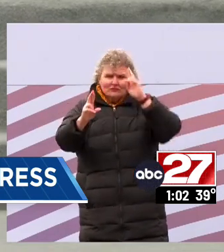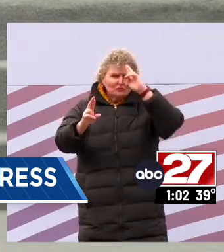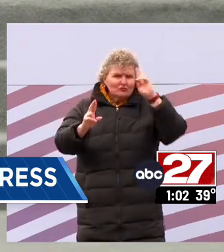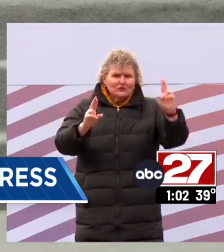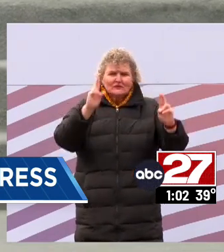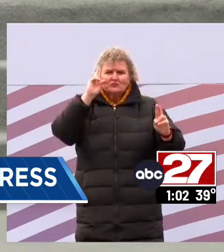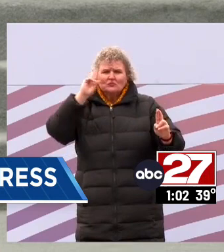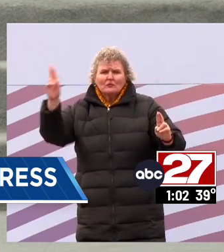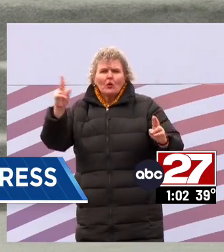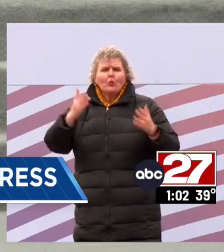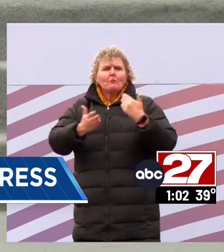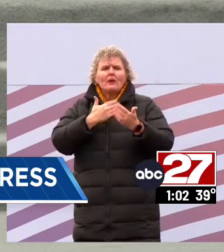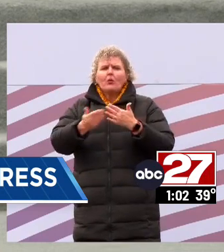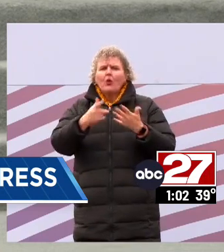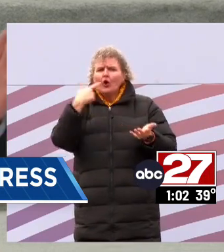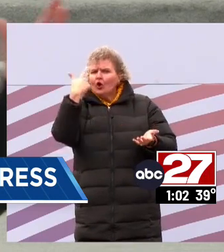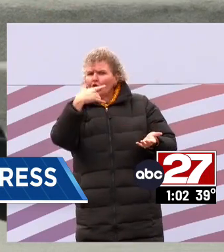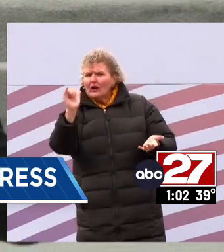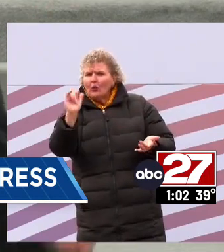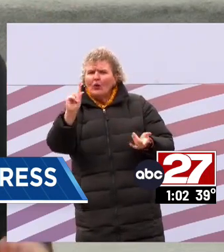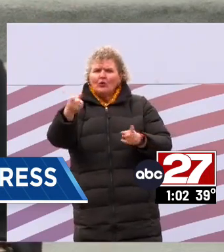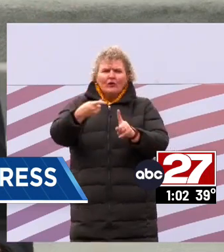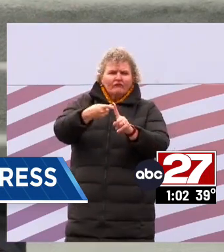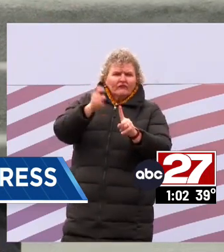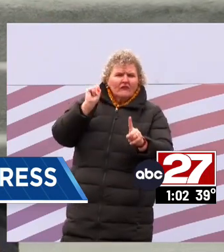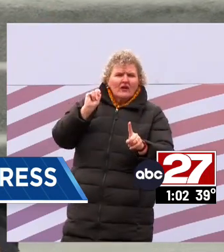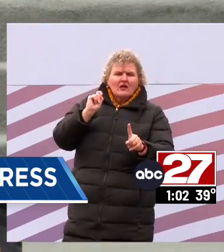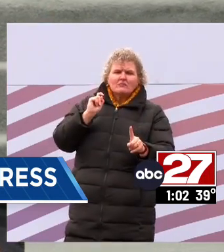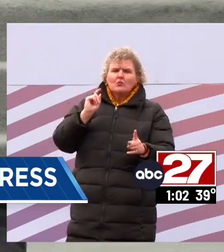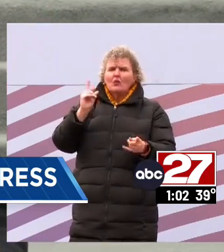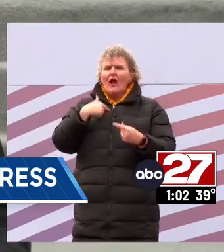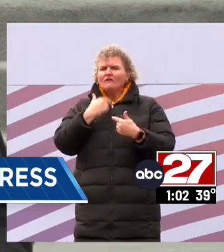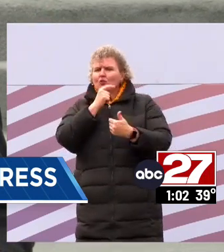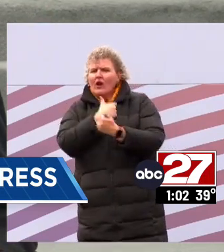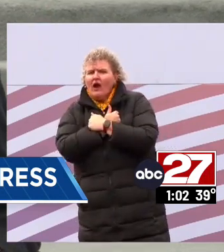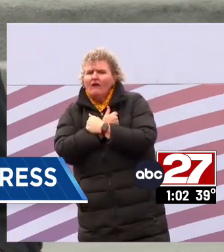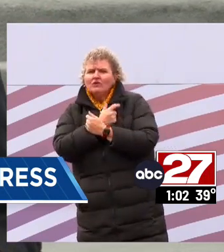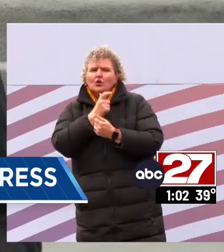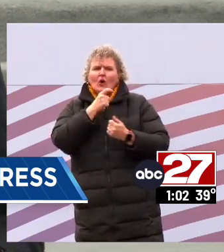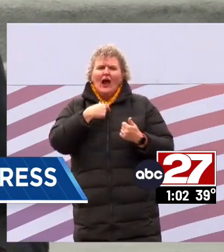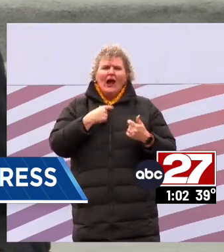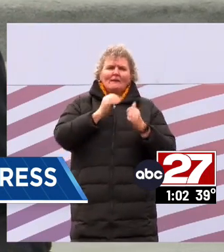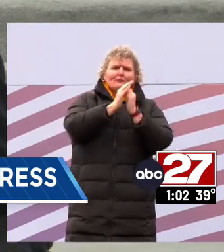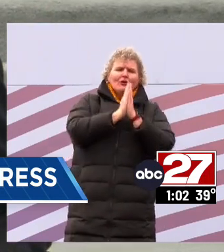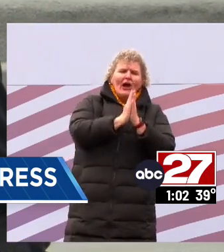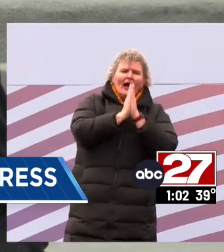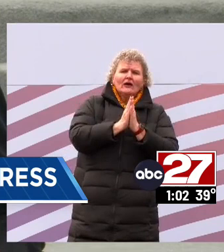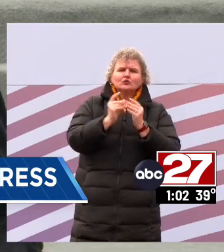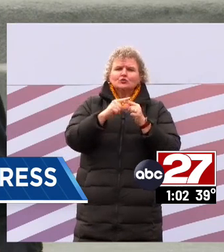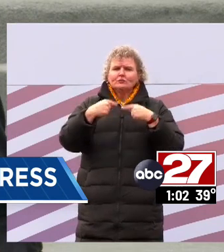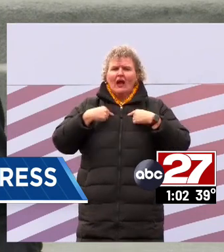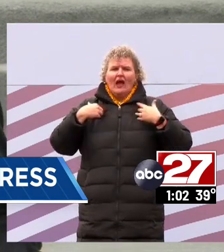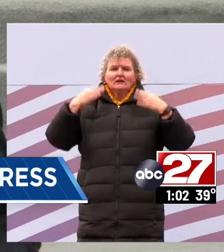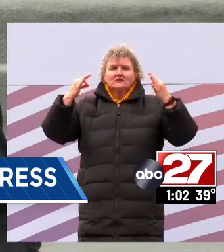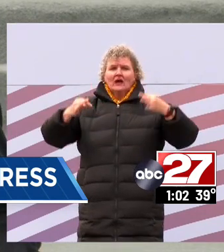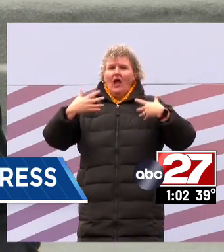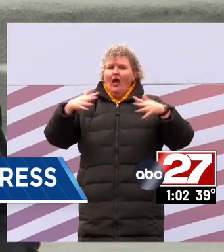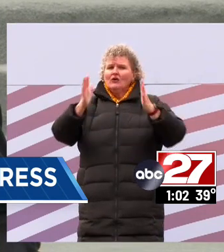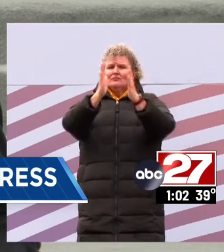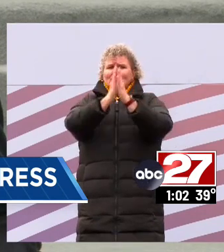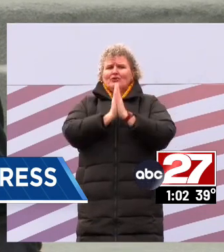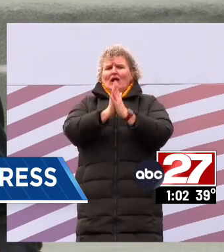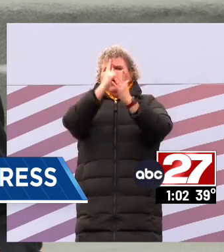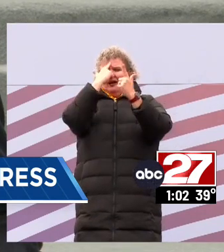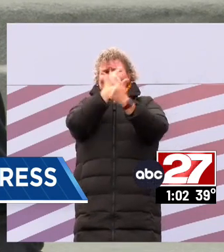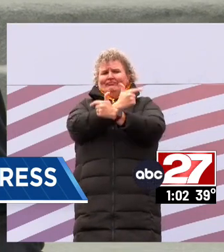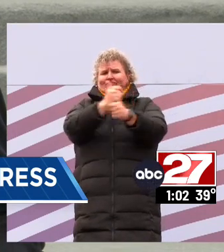look like, where you come from, who you love, or who you pray to or choose not to pray to.